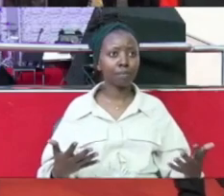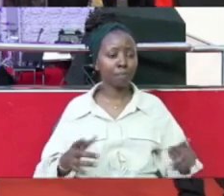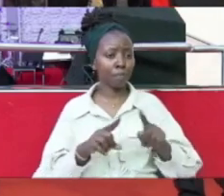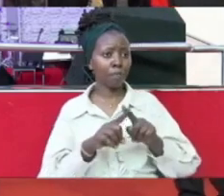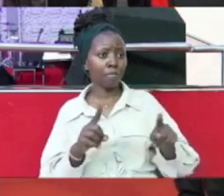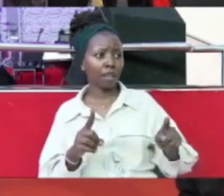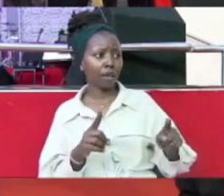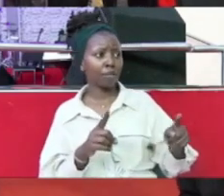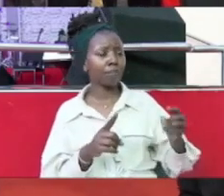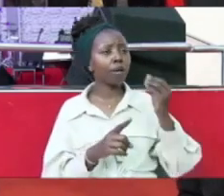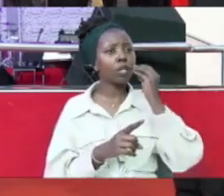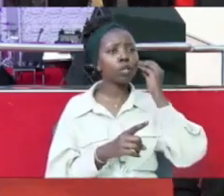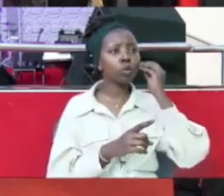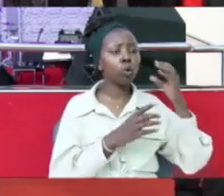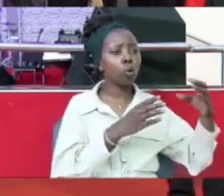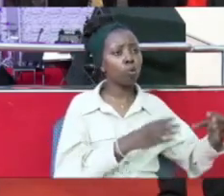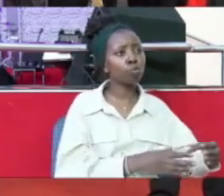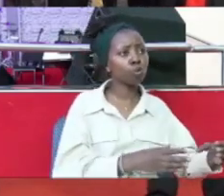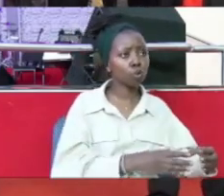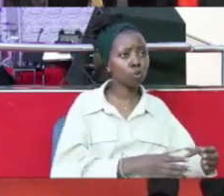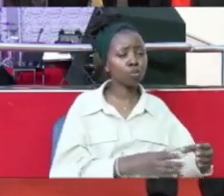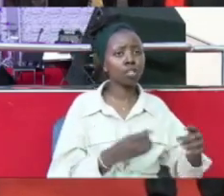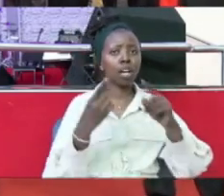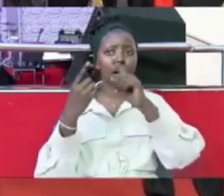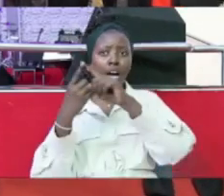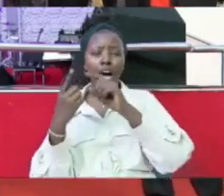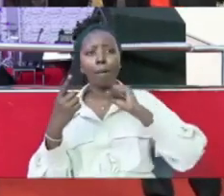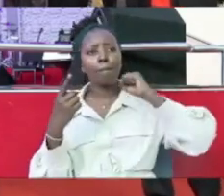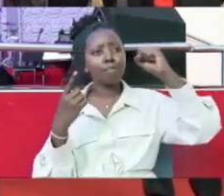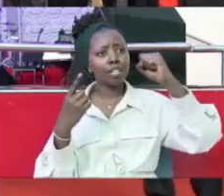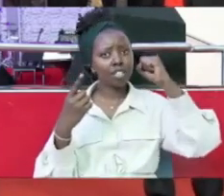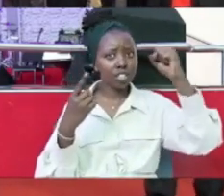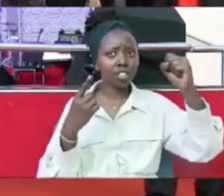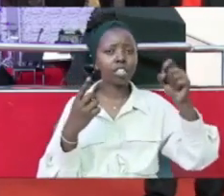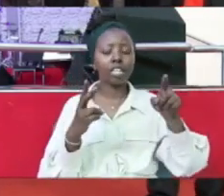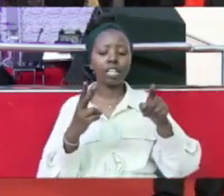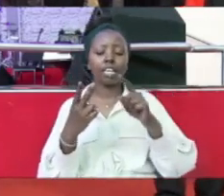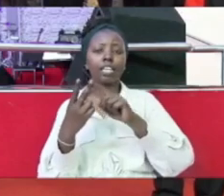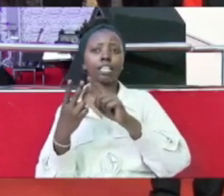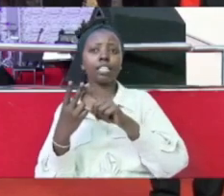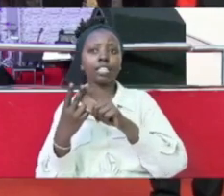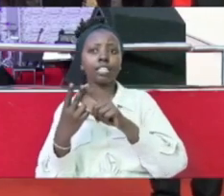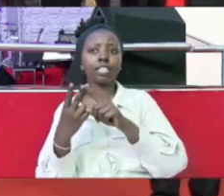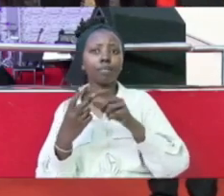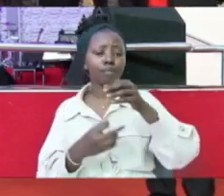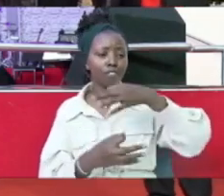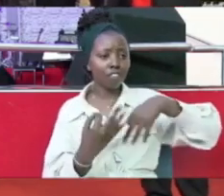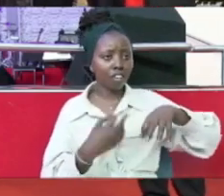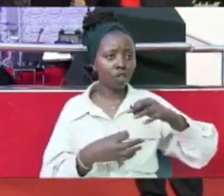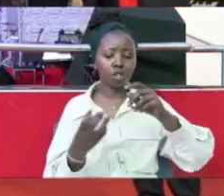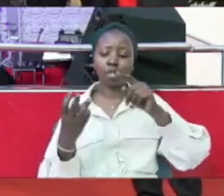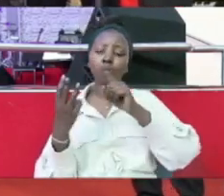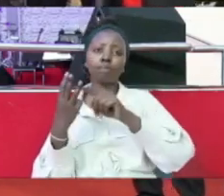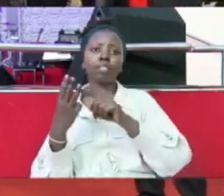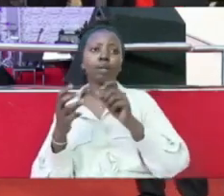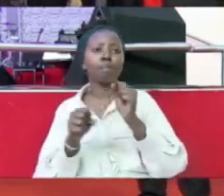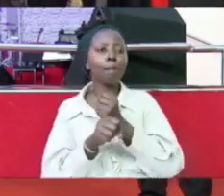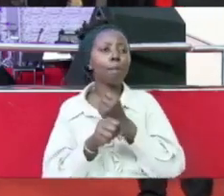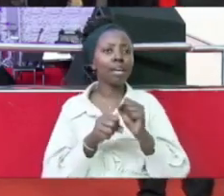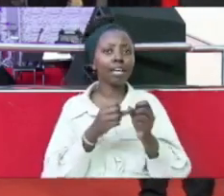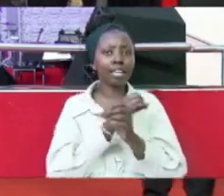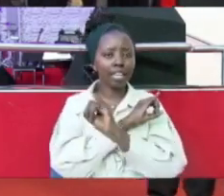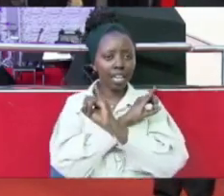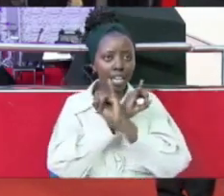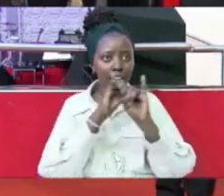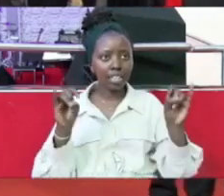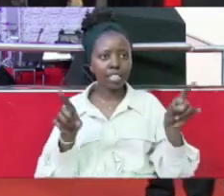cell, those three things should be there. There should be evangelism, there should be fellowship, and there should be edification. Lakini yale mambo matatu yanafaa kuwa muhimu sana katika